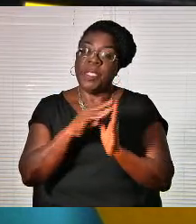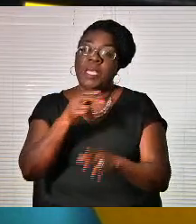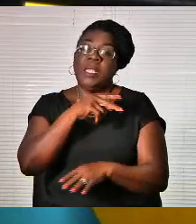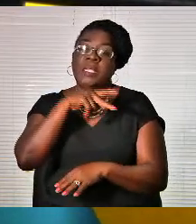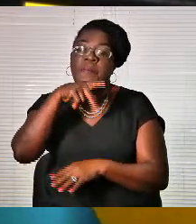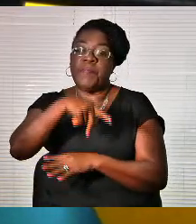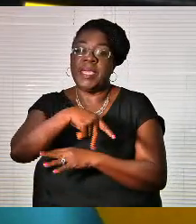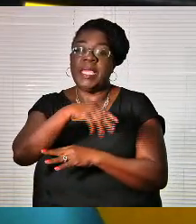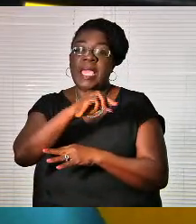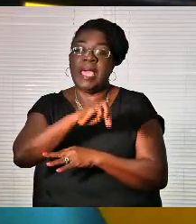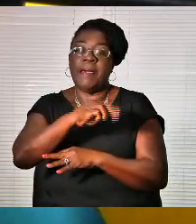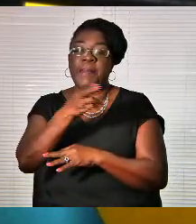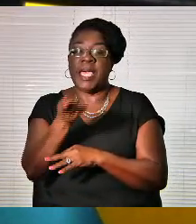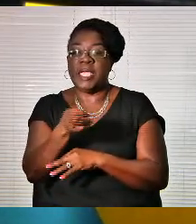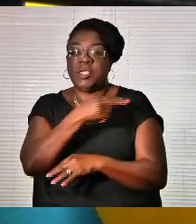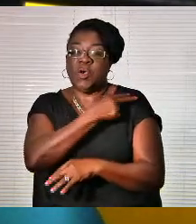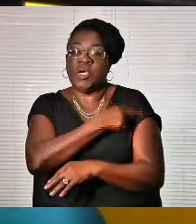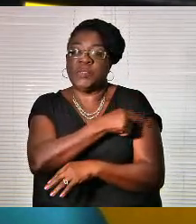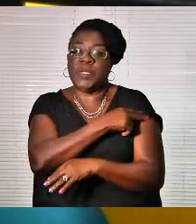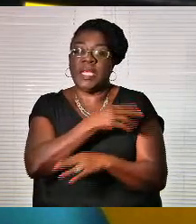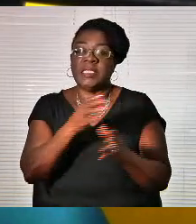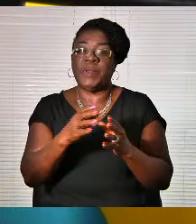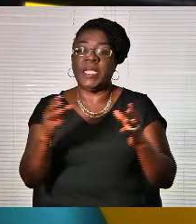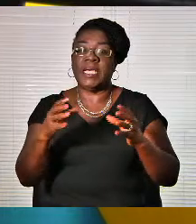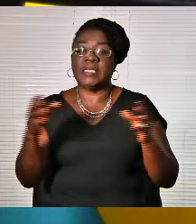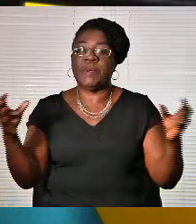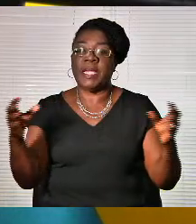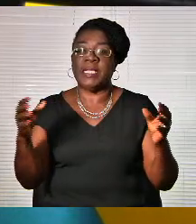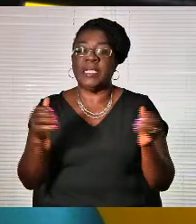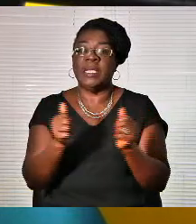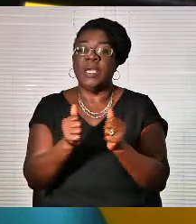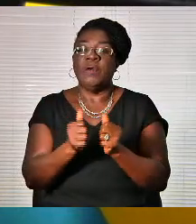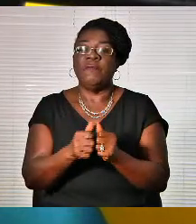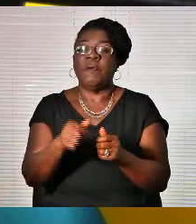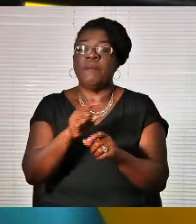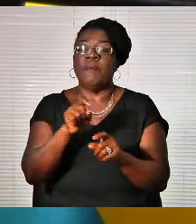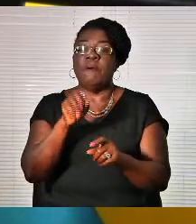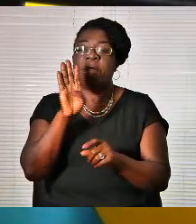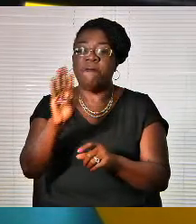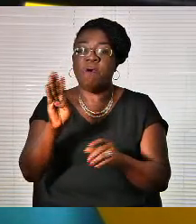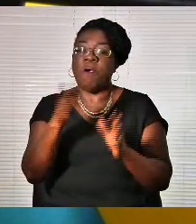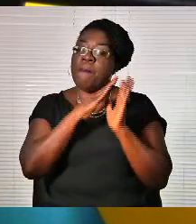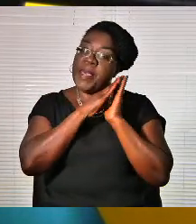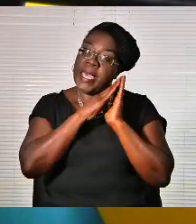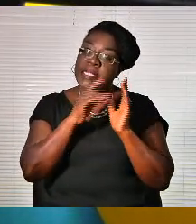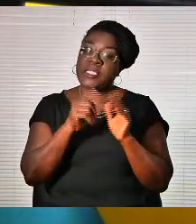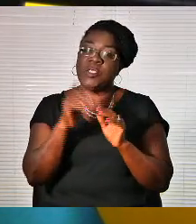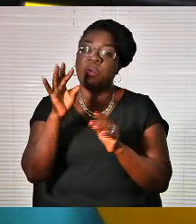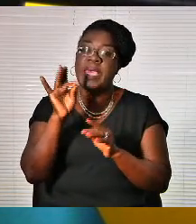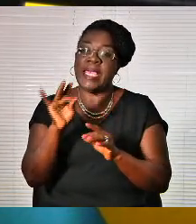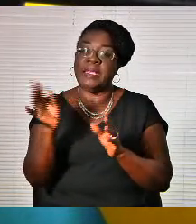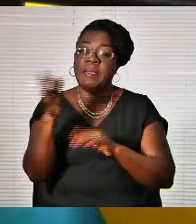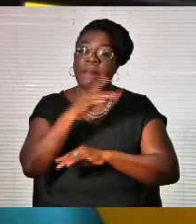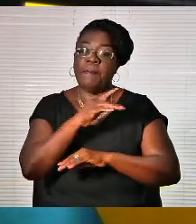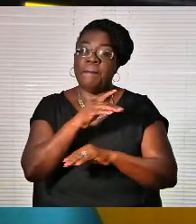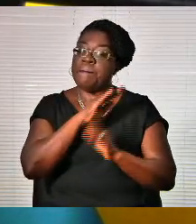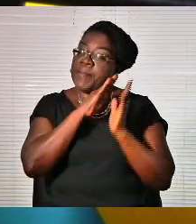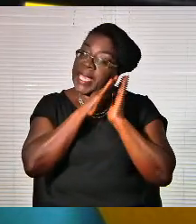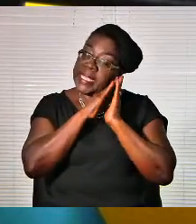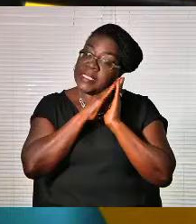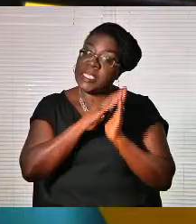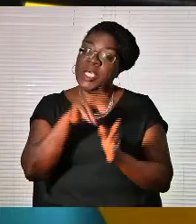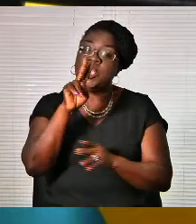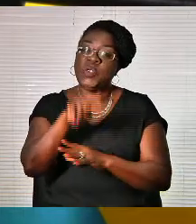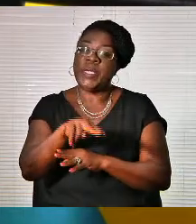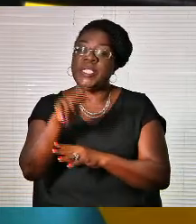Margaret Hospital, PMH, has been expanded from 4 beds to 8 beds. There are 22 beds at Doctors